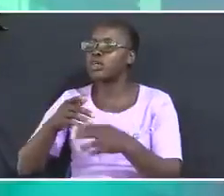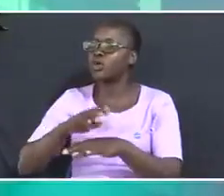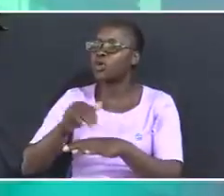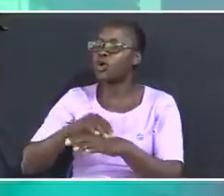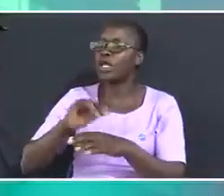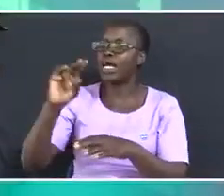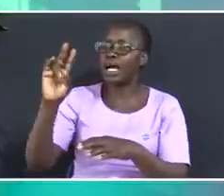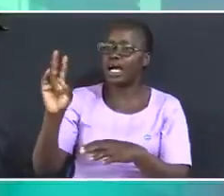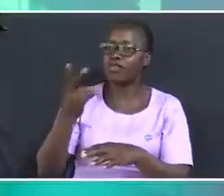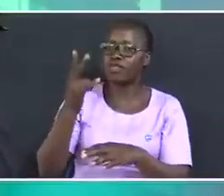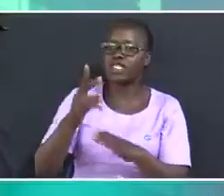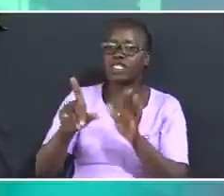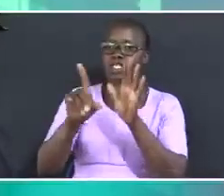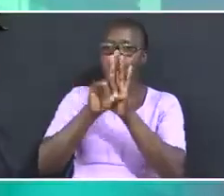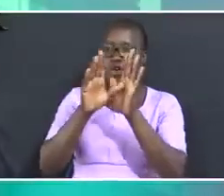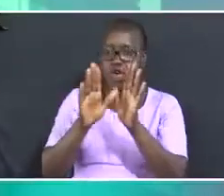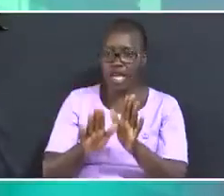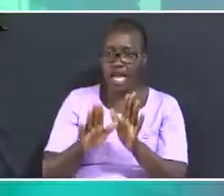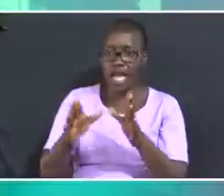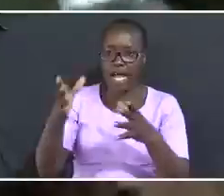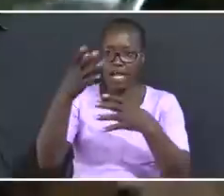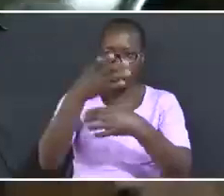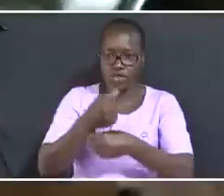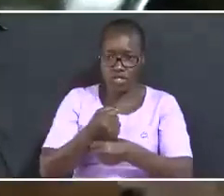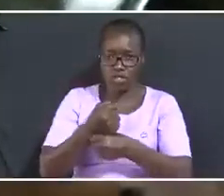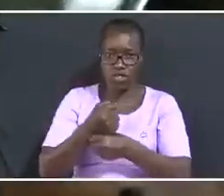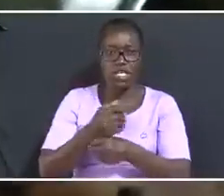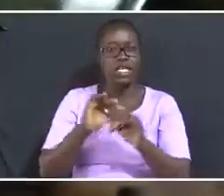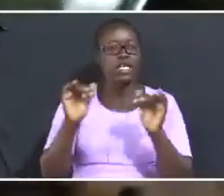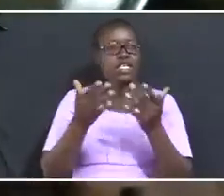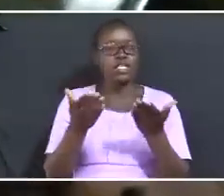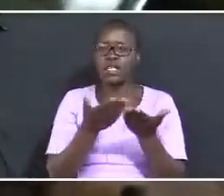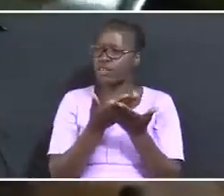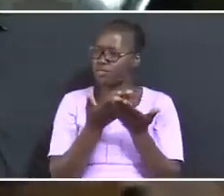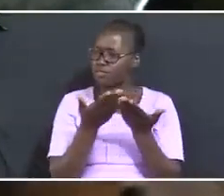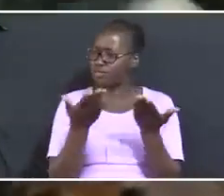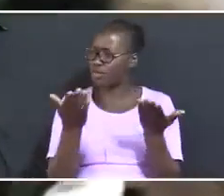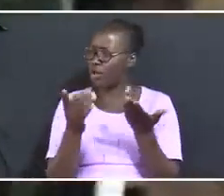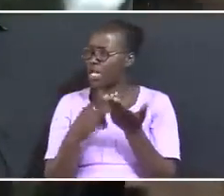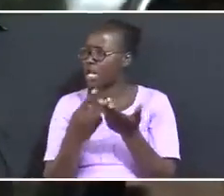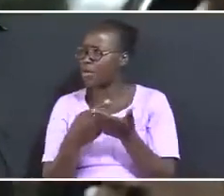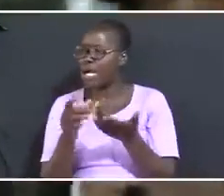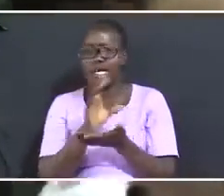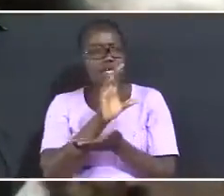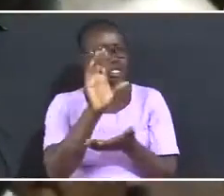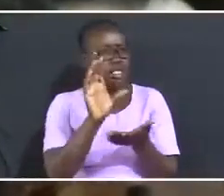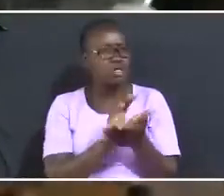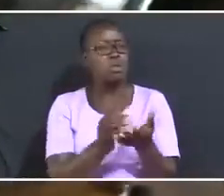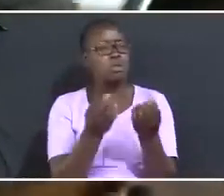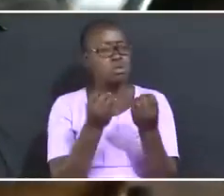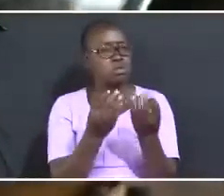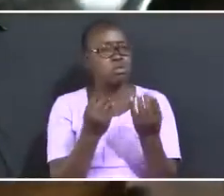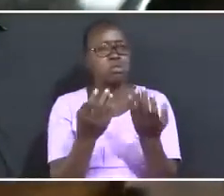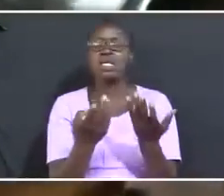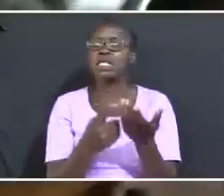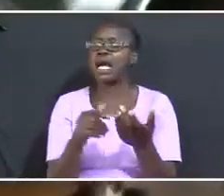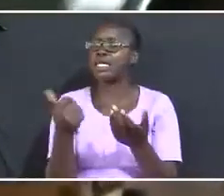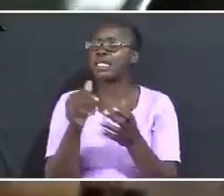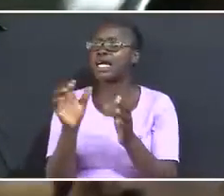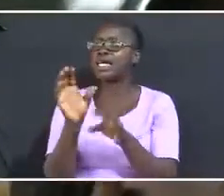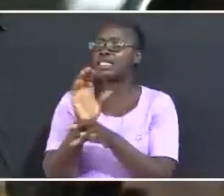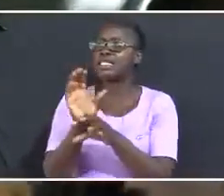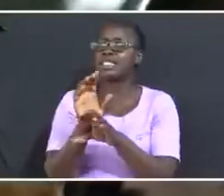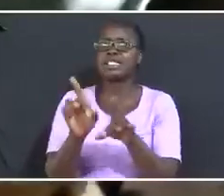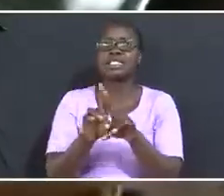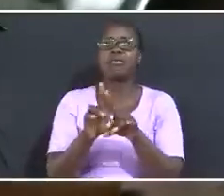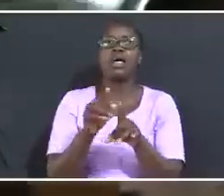Lawyers Association. If New Life has this number, and Central has that number, and other churches, in the